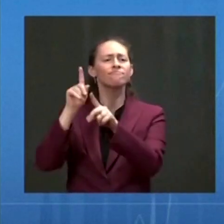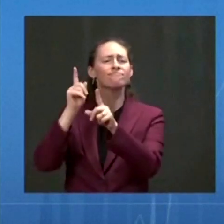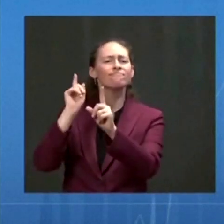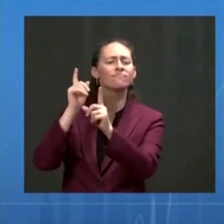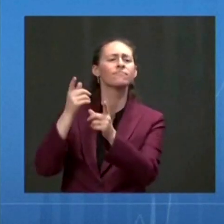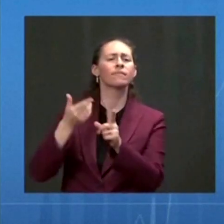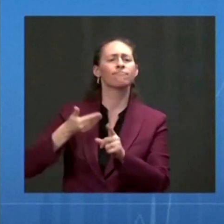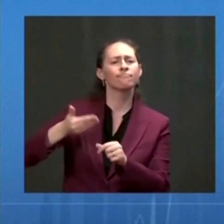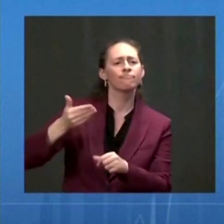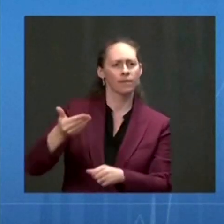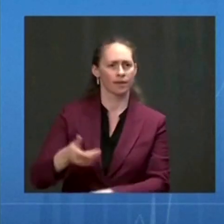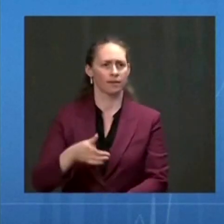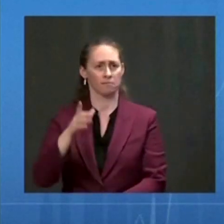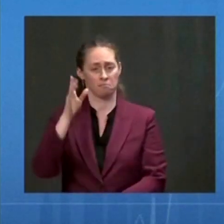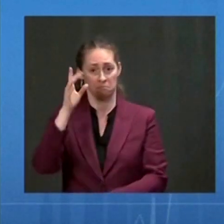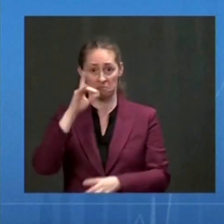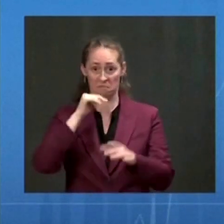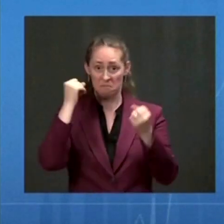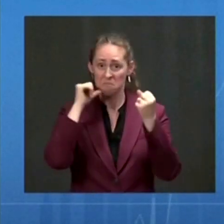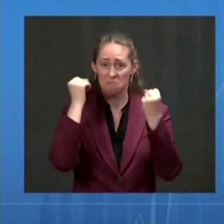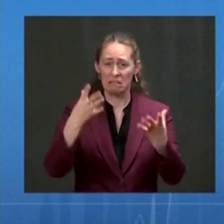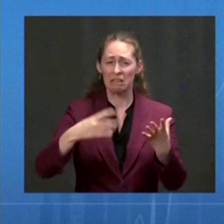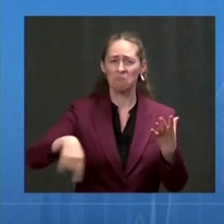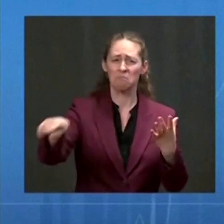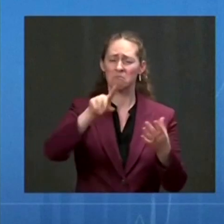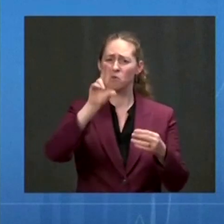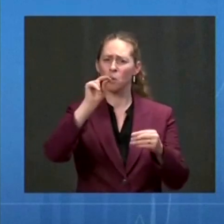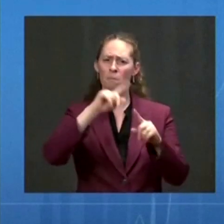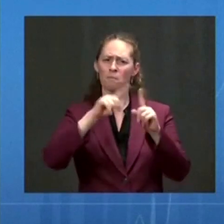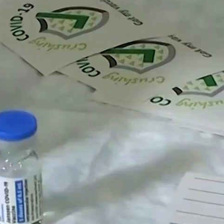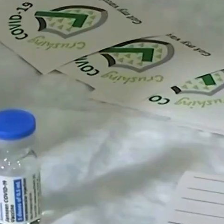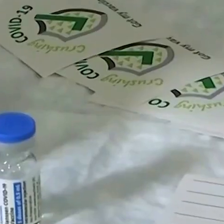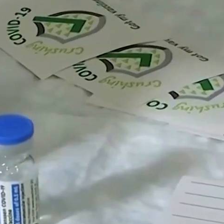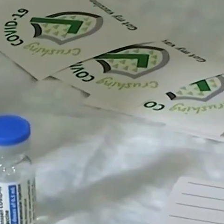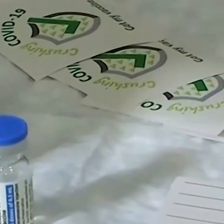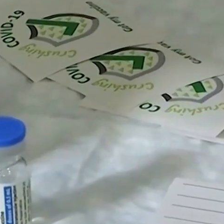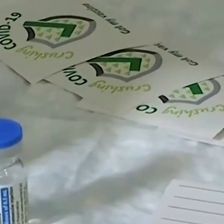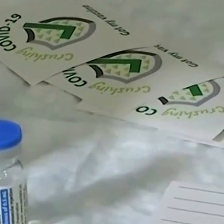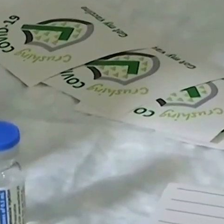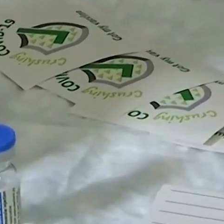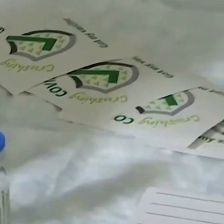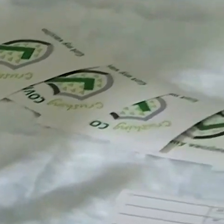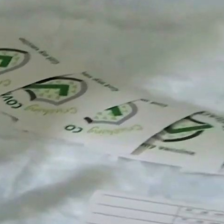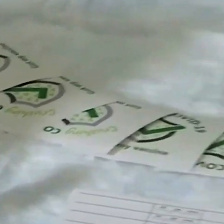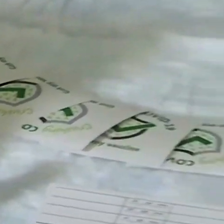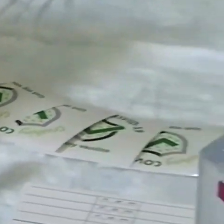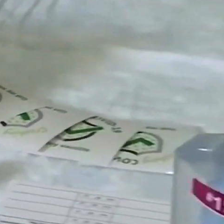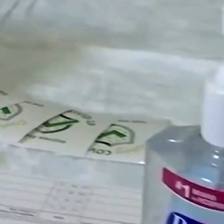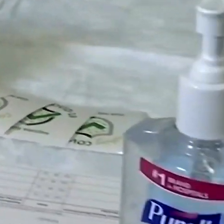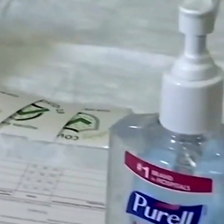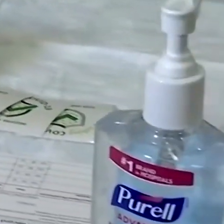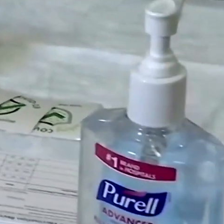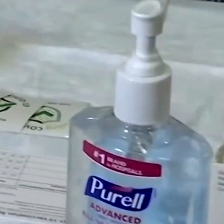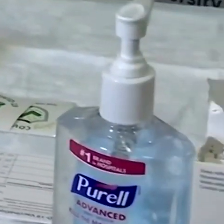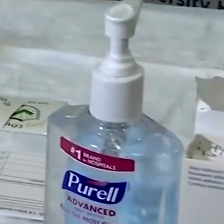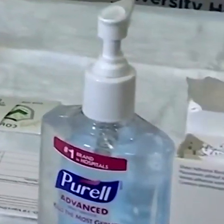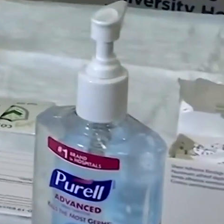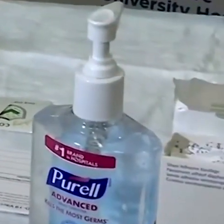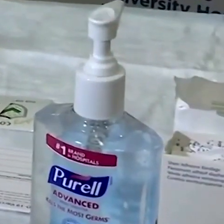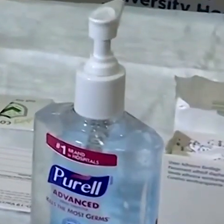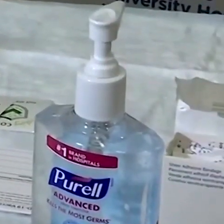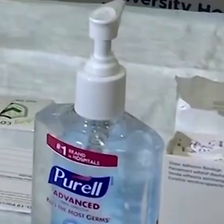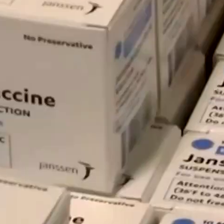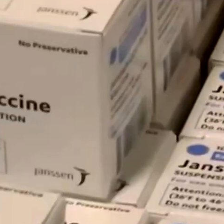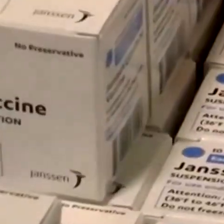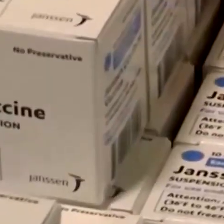We estimate it to be less than 3% of adults. The FDA's decision does not apply to people who received the